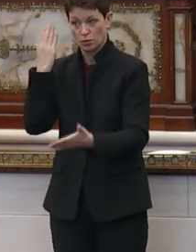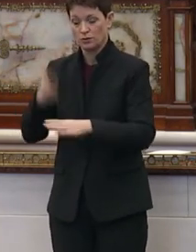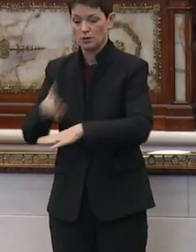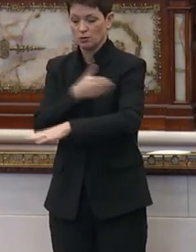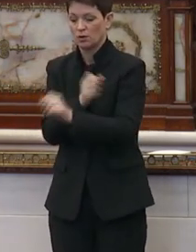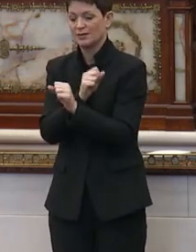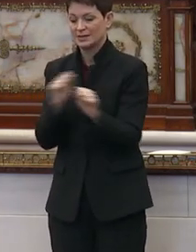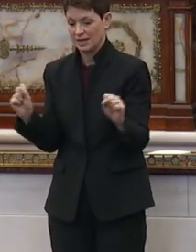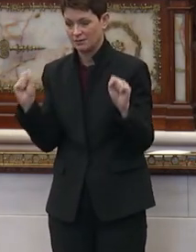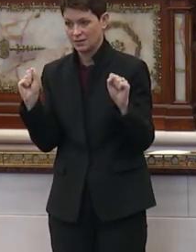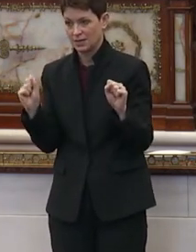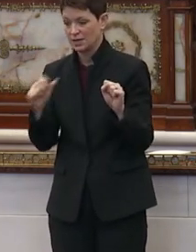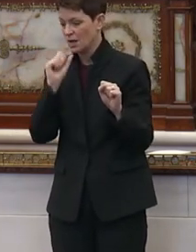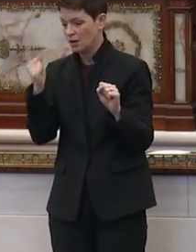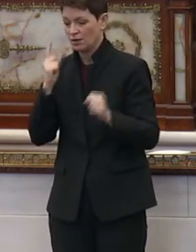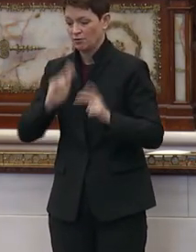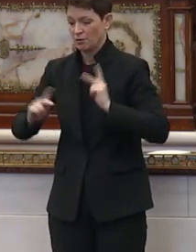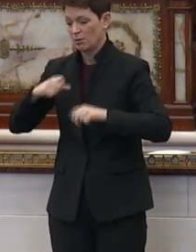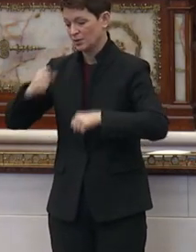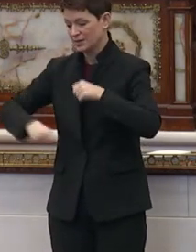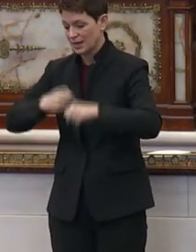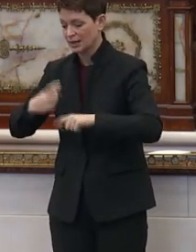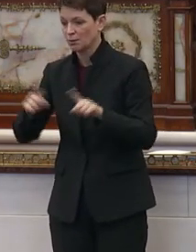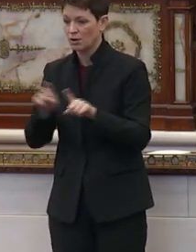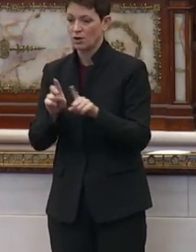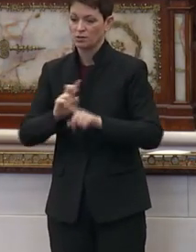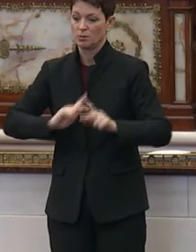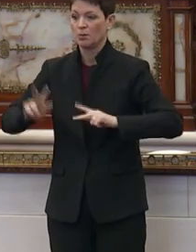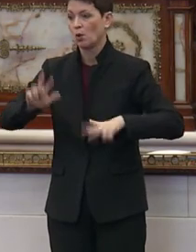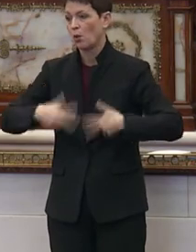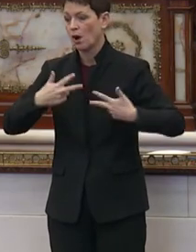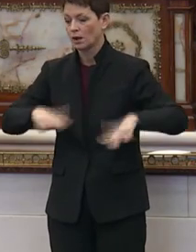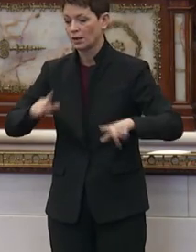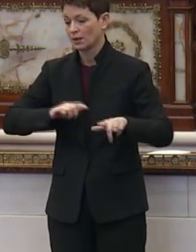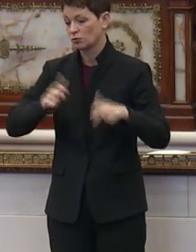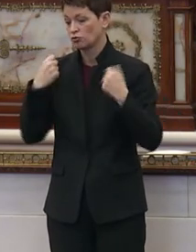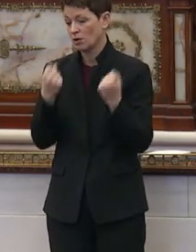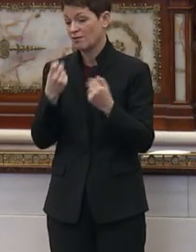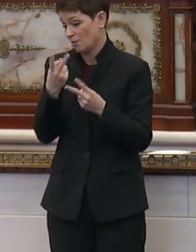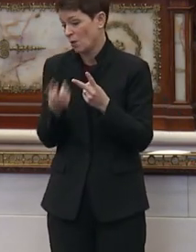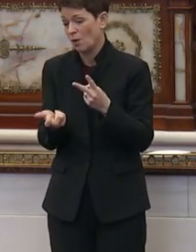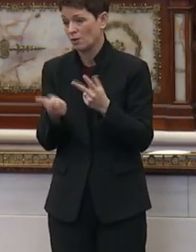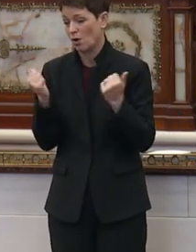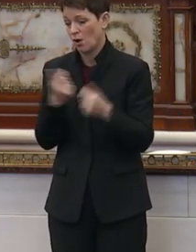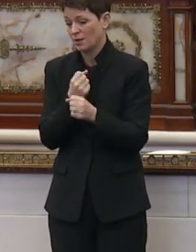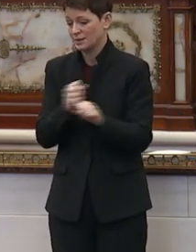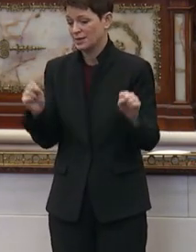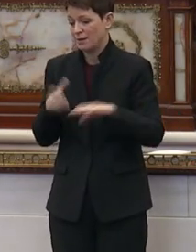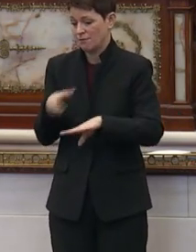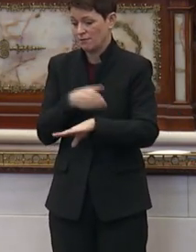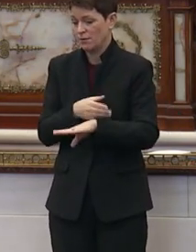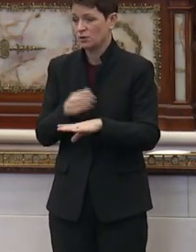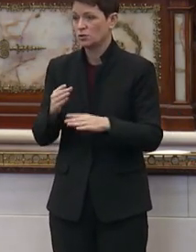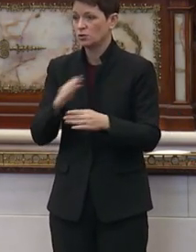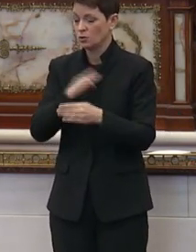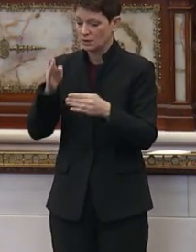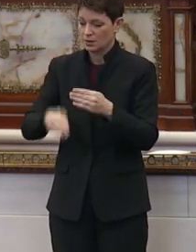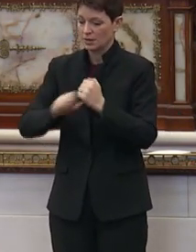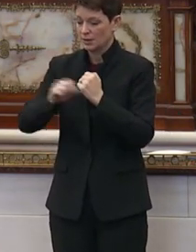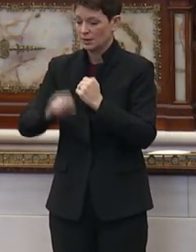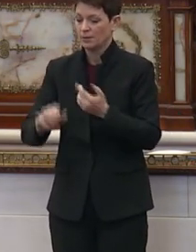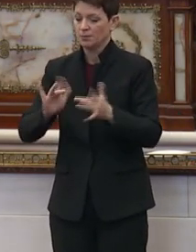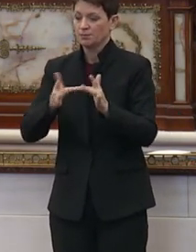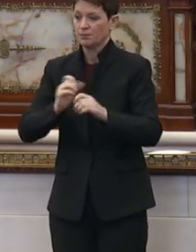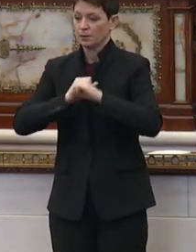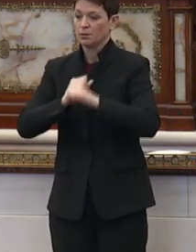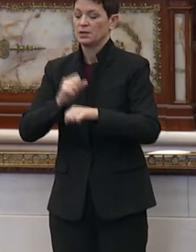improve safety, not just for people cycling, but also for people walking and driving. Working to complete and extend the network